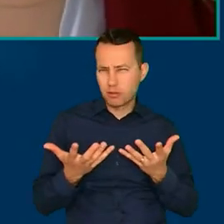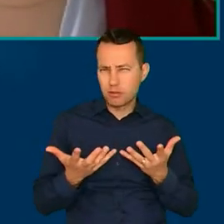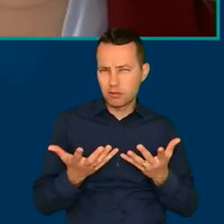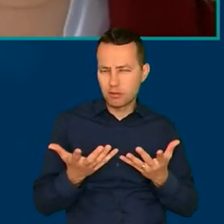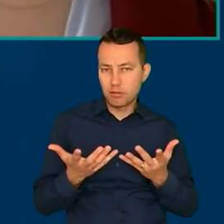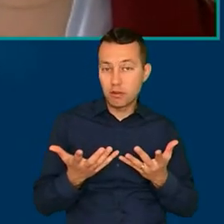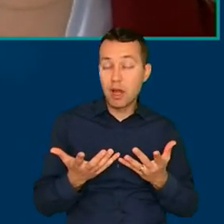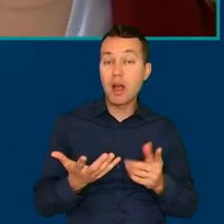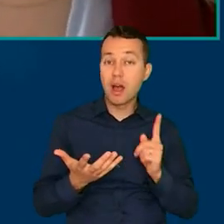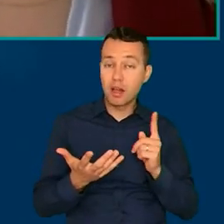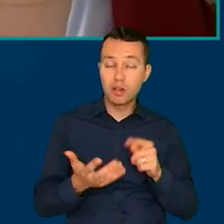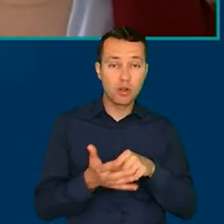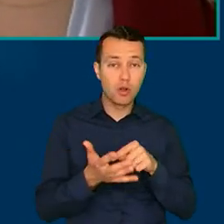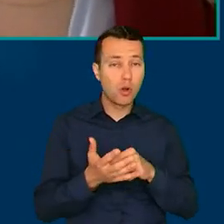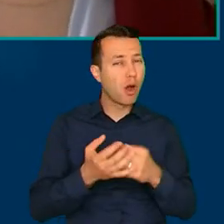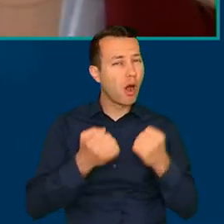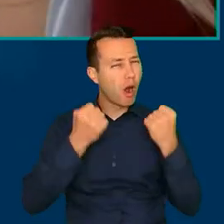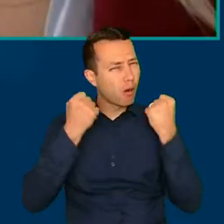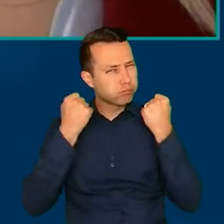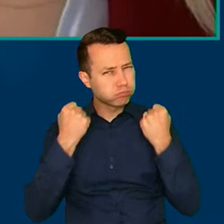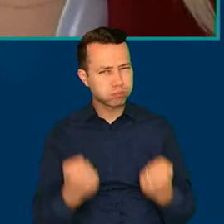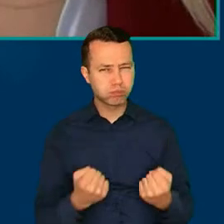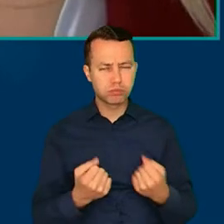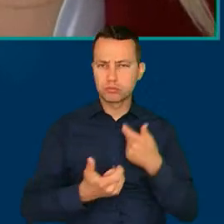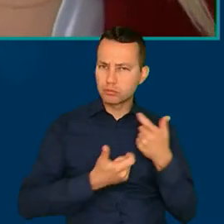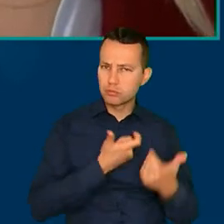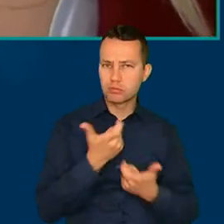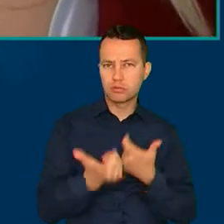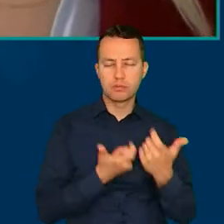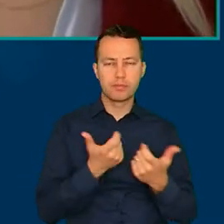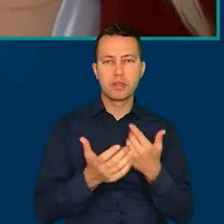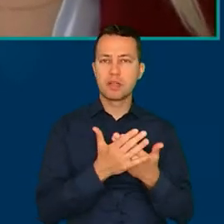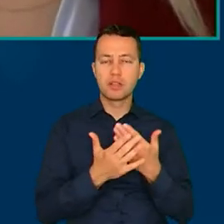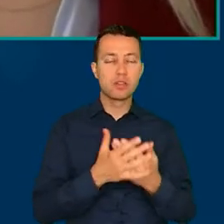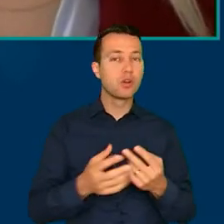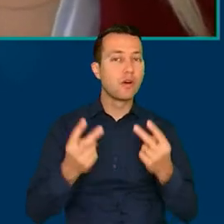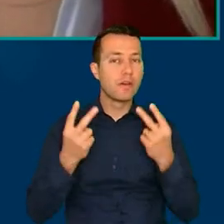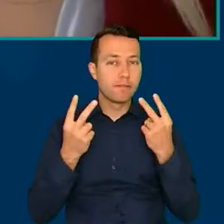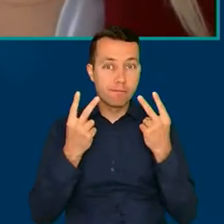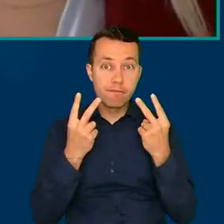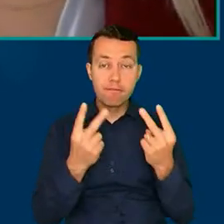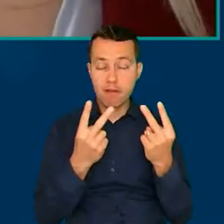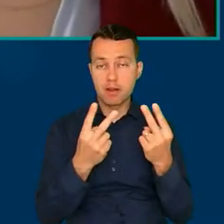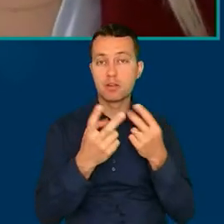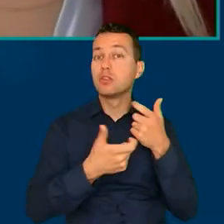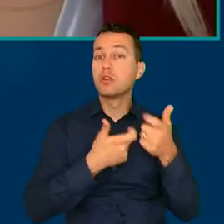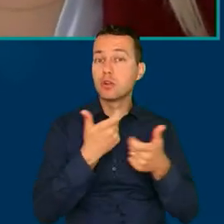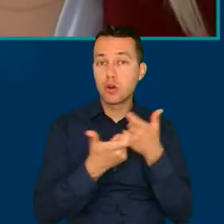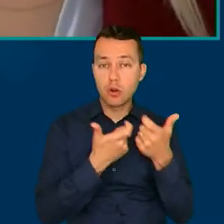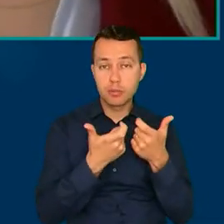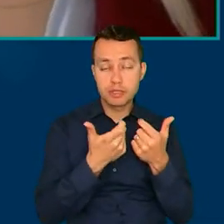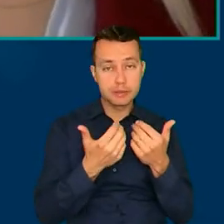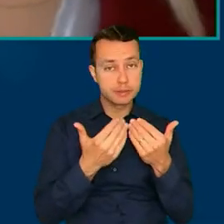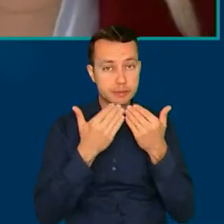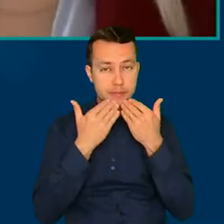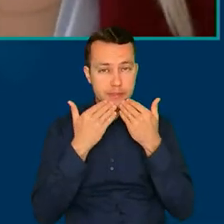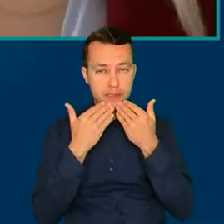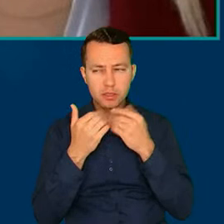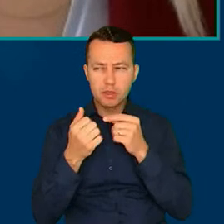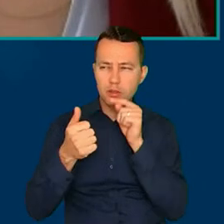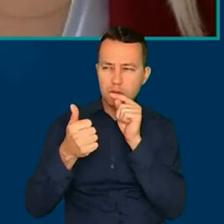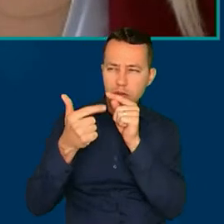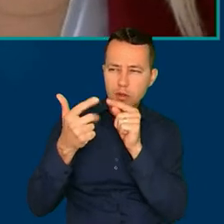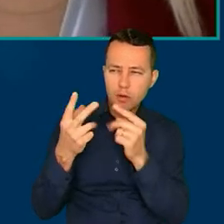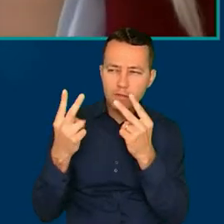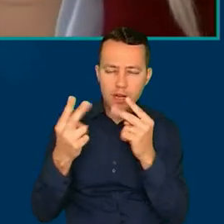to mitigate that. But of course, companies can always be, again, criticized by specific interest groups that they're not tackling